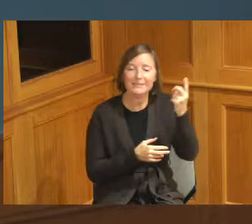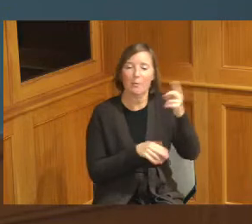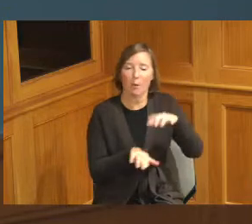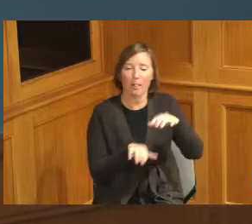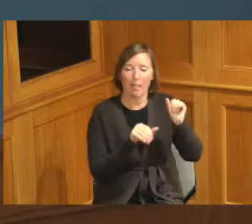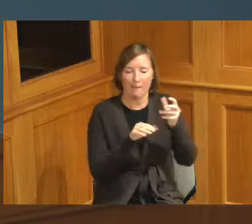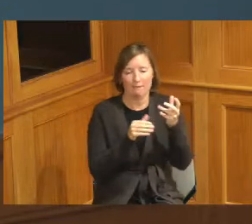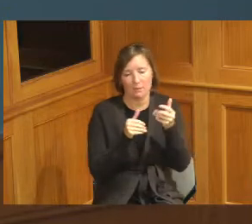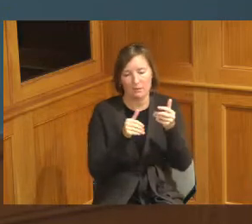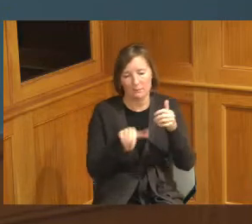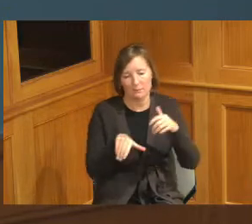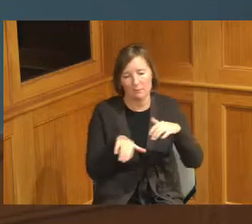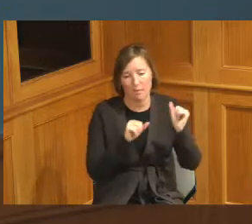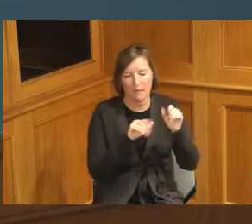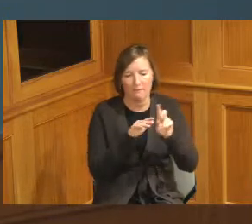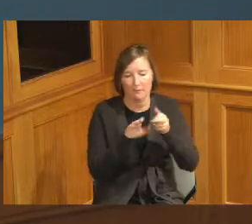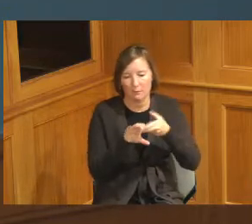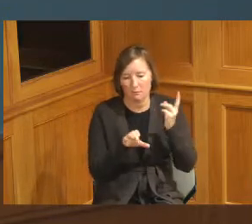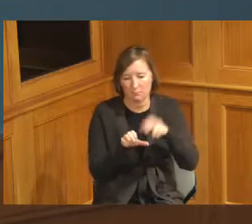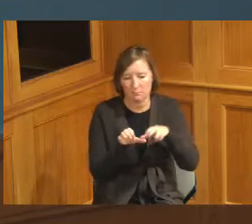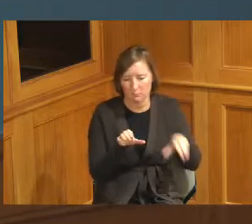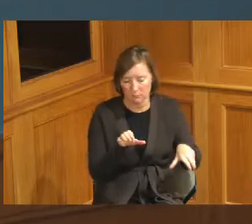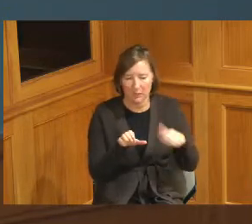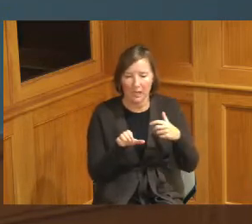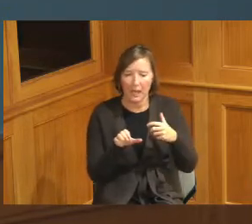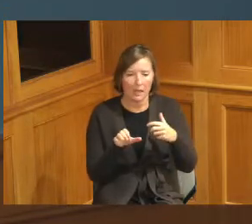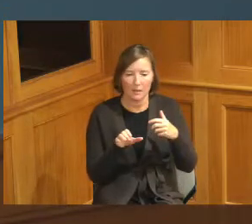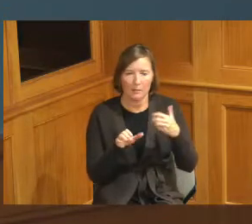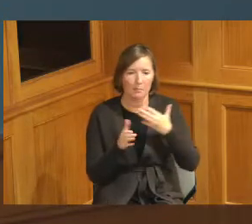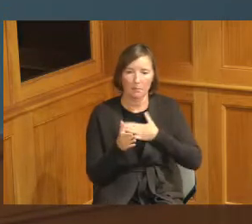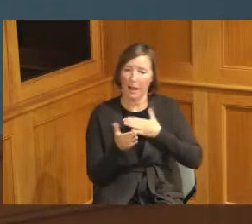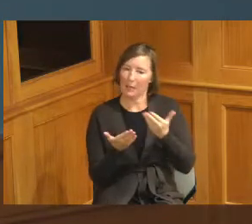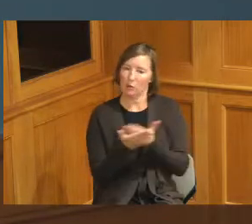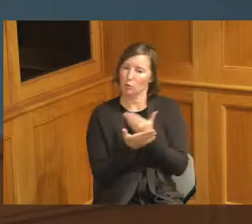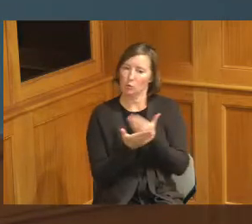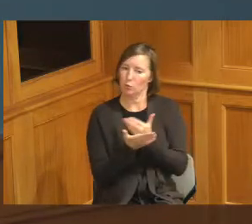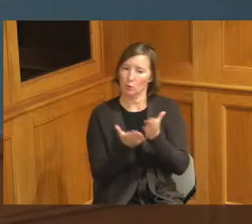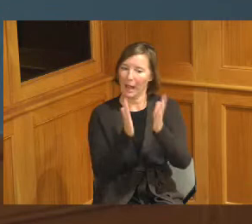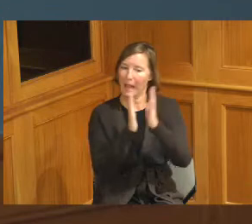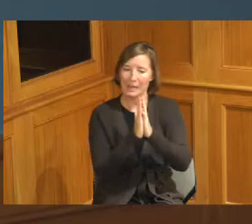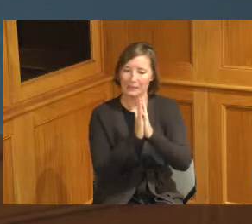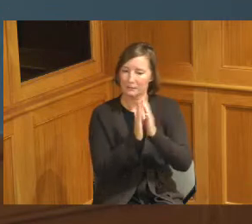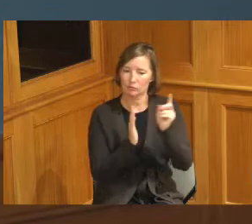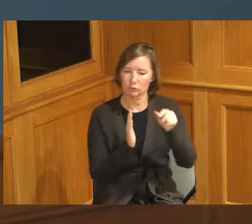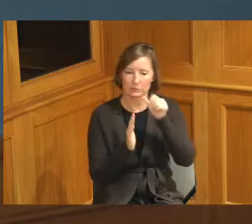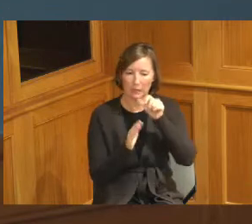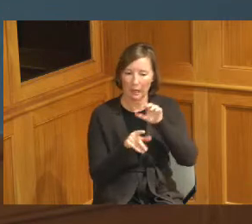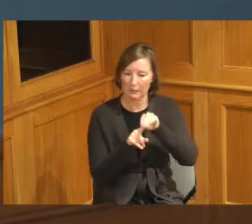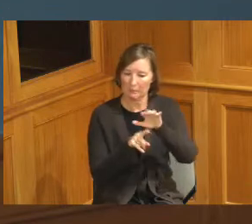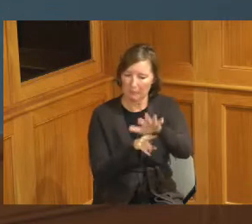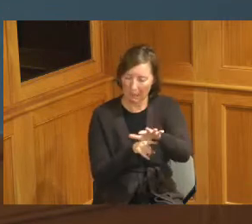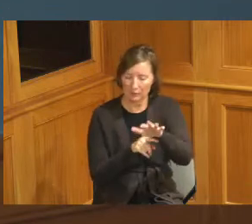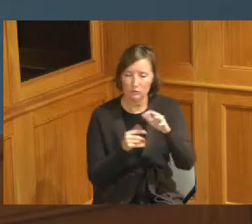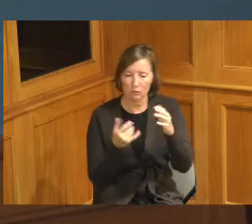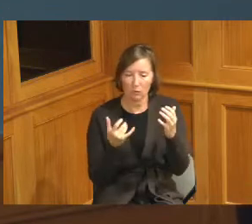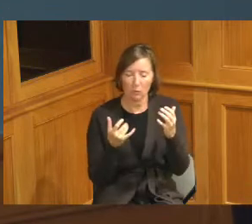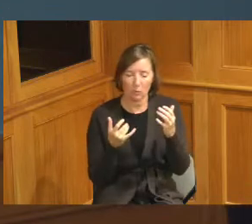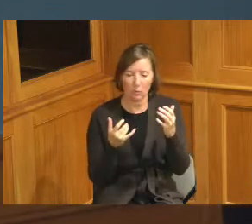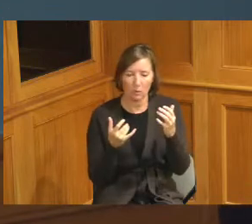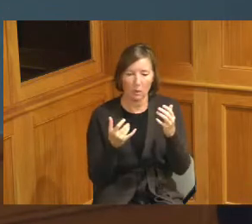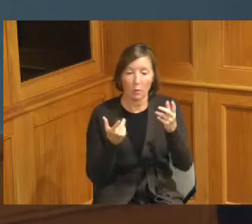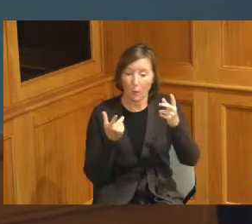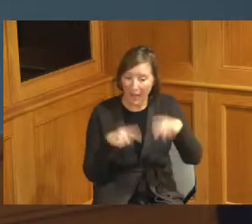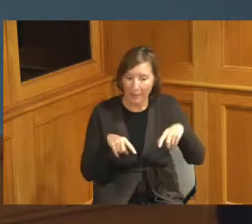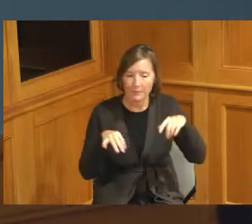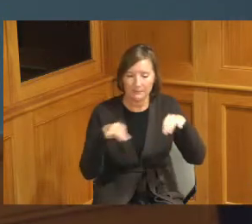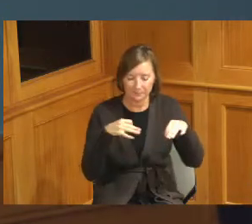rolled over. And that should not impact my new ask of the 50,000. Because I was going to ask for, what happens is